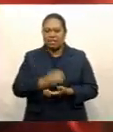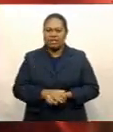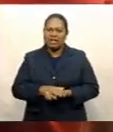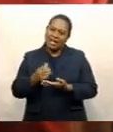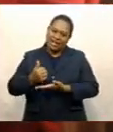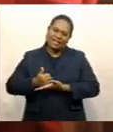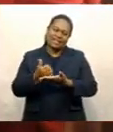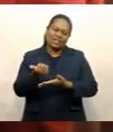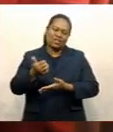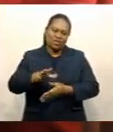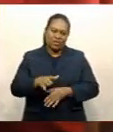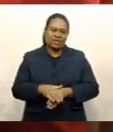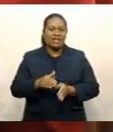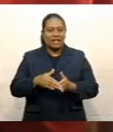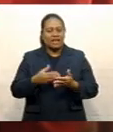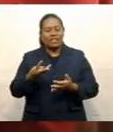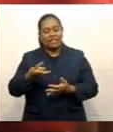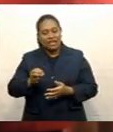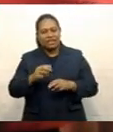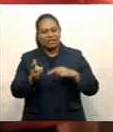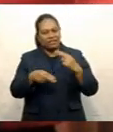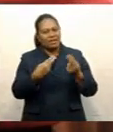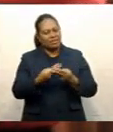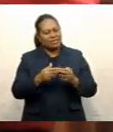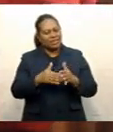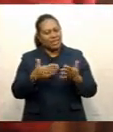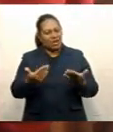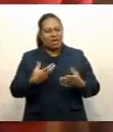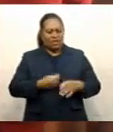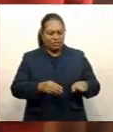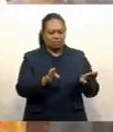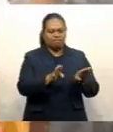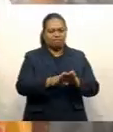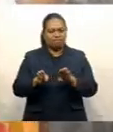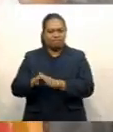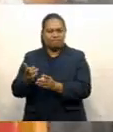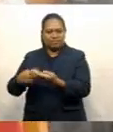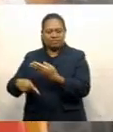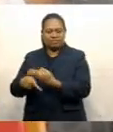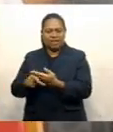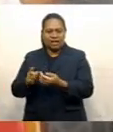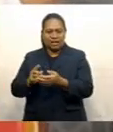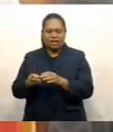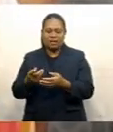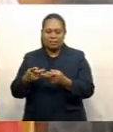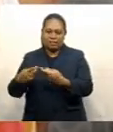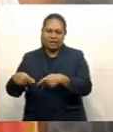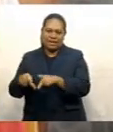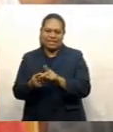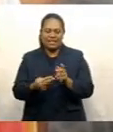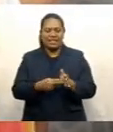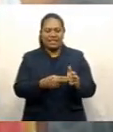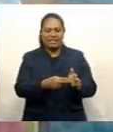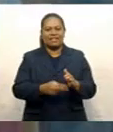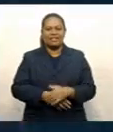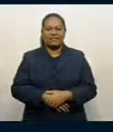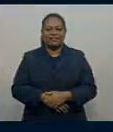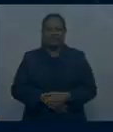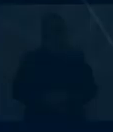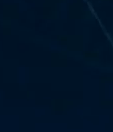has also assisted 30 families who are currently in the lockdown areas in Nawakanandi. Kritika Kumar, FBC